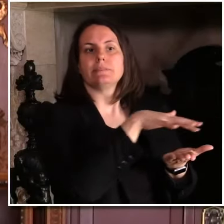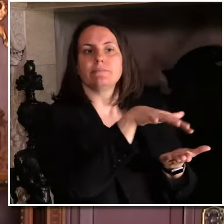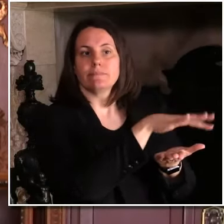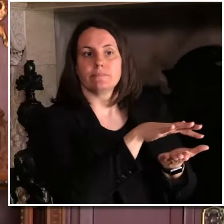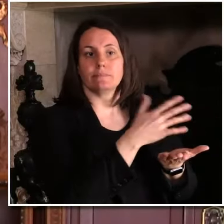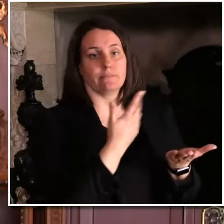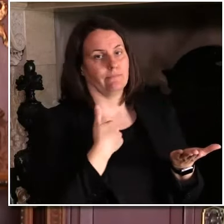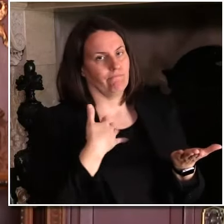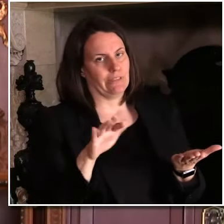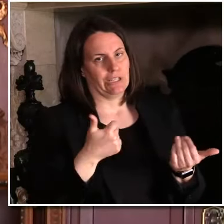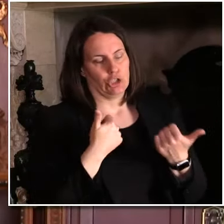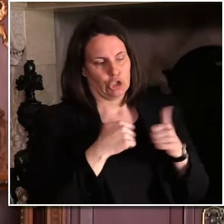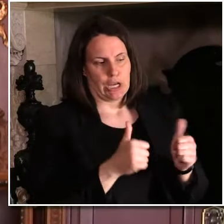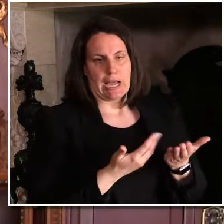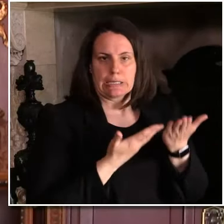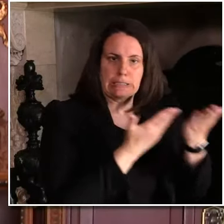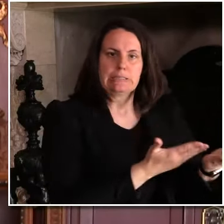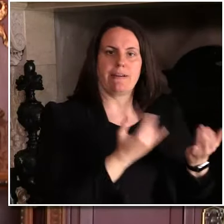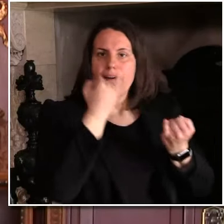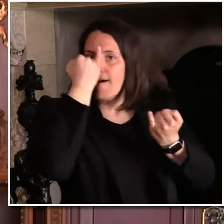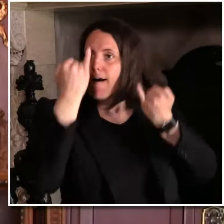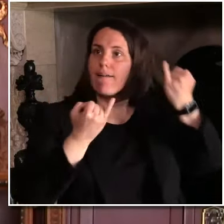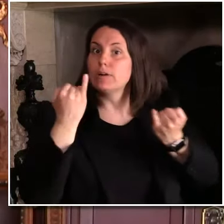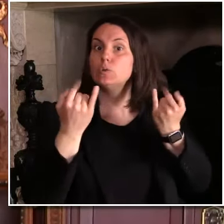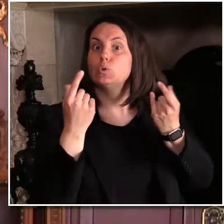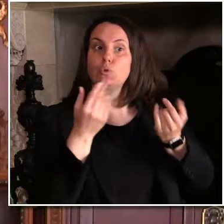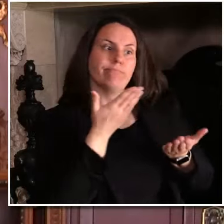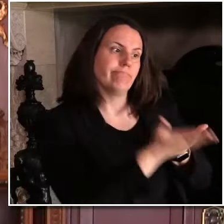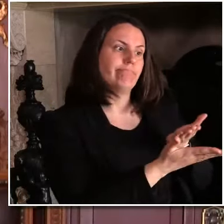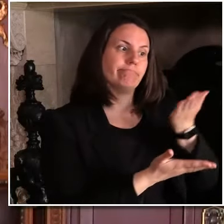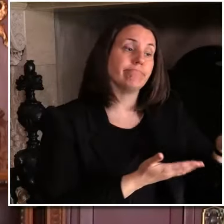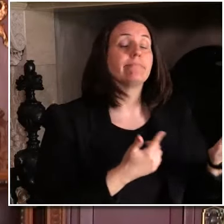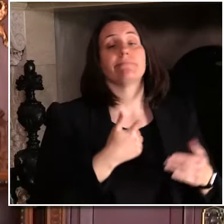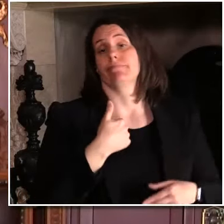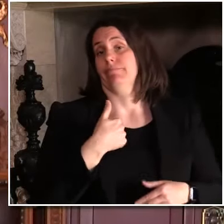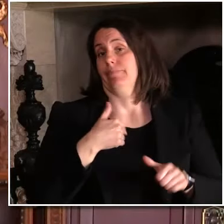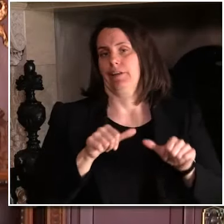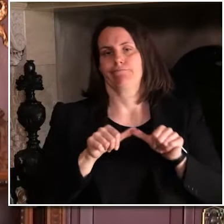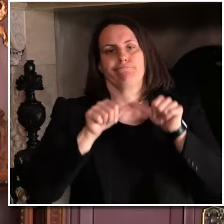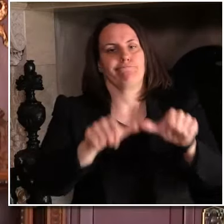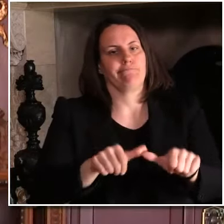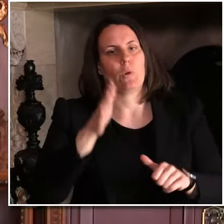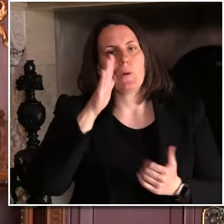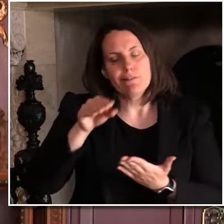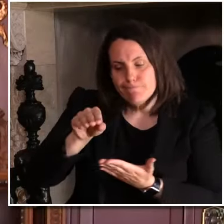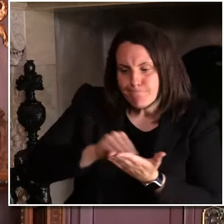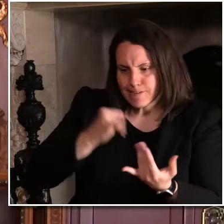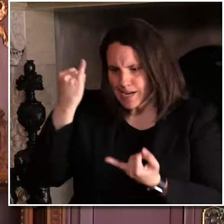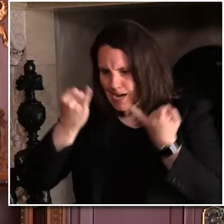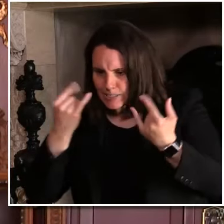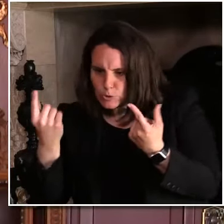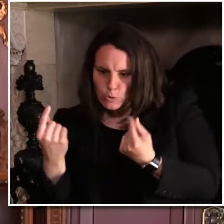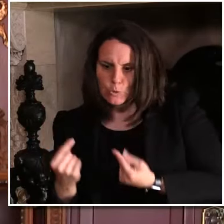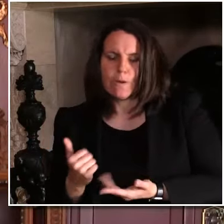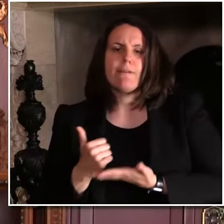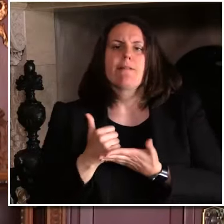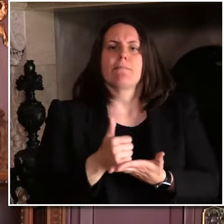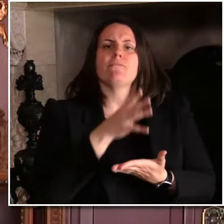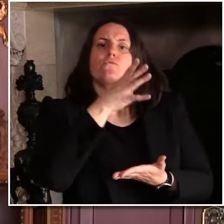work. So we will continue to do that, and I know the federal government is stepping up to some extent. They're